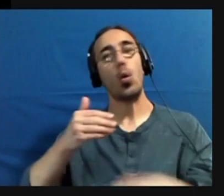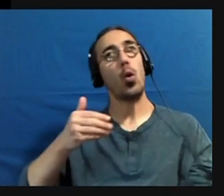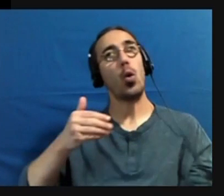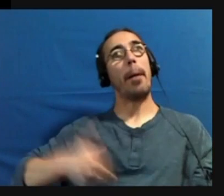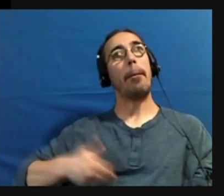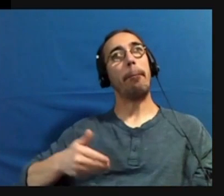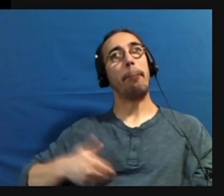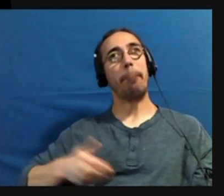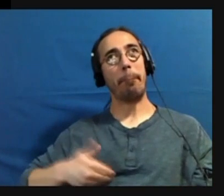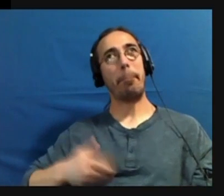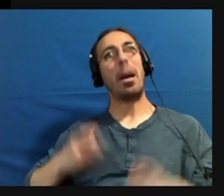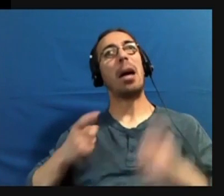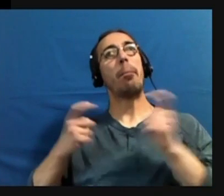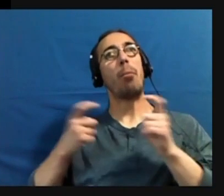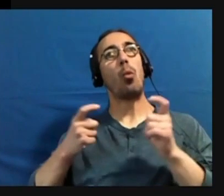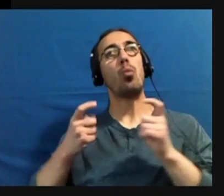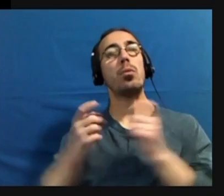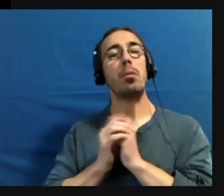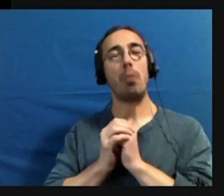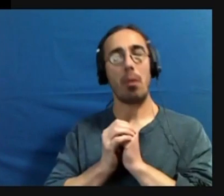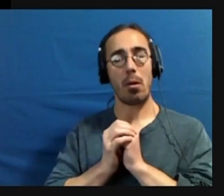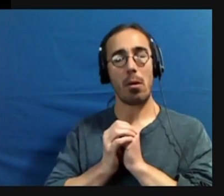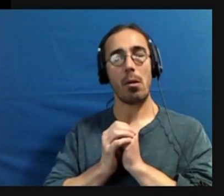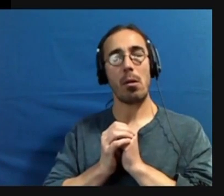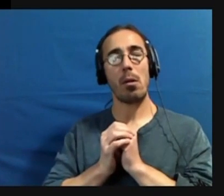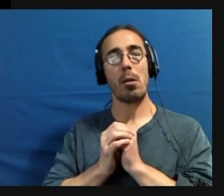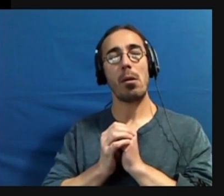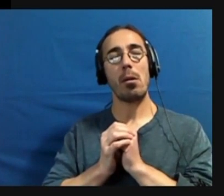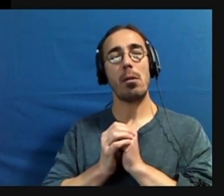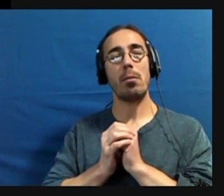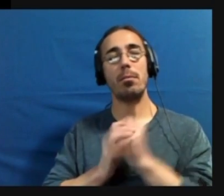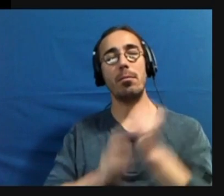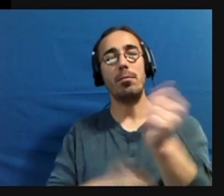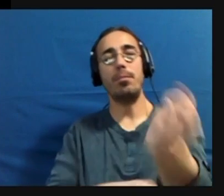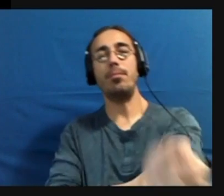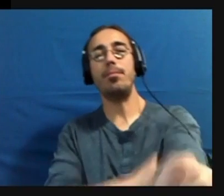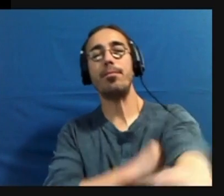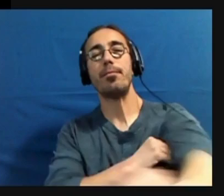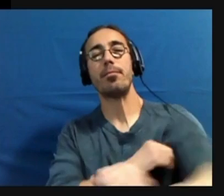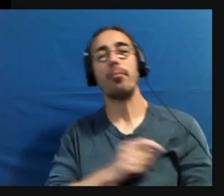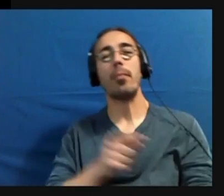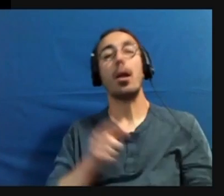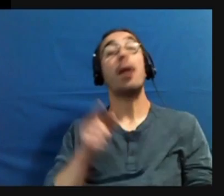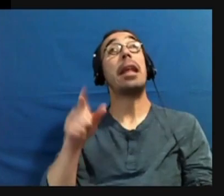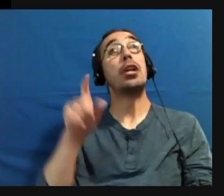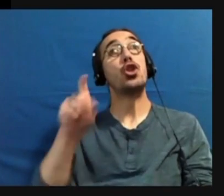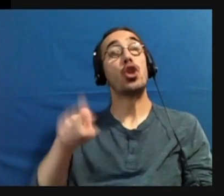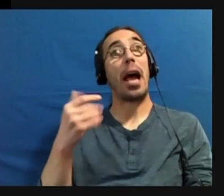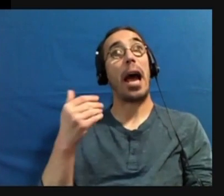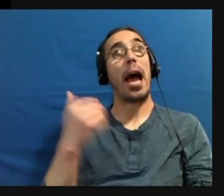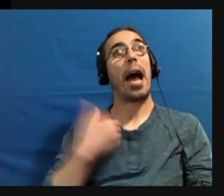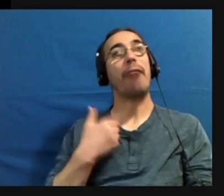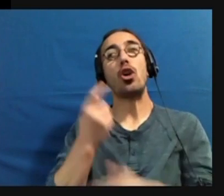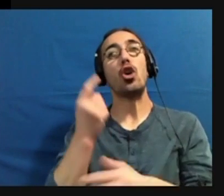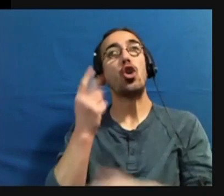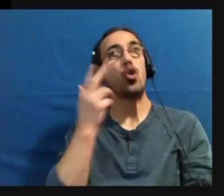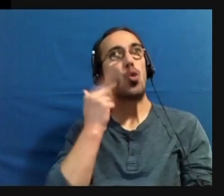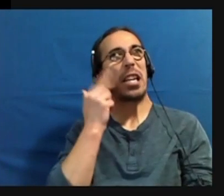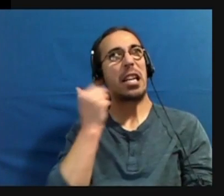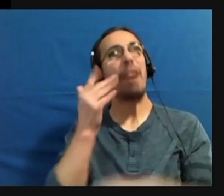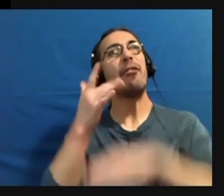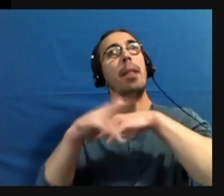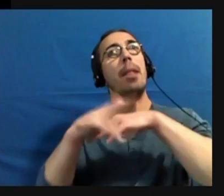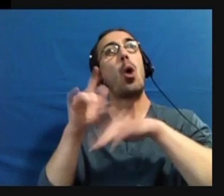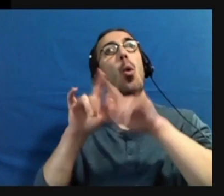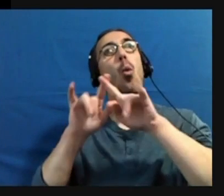becomes a conflicting access need of they should still be able to have the treat out, while he